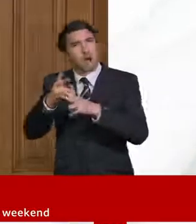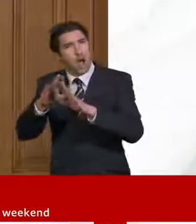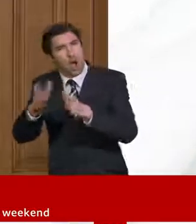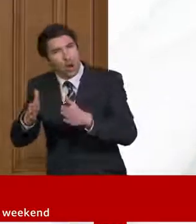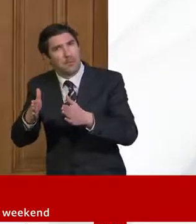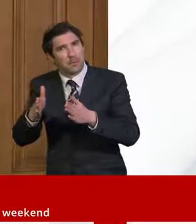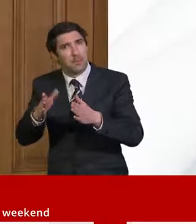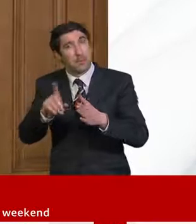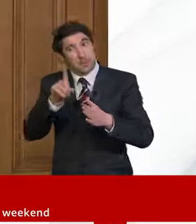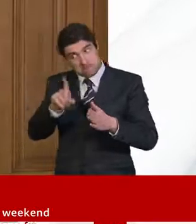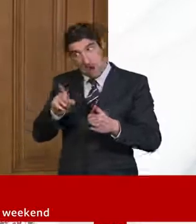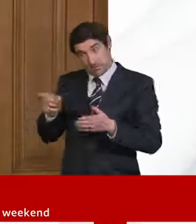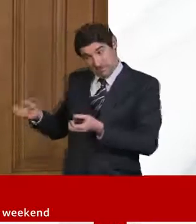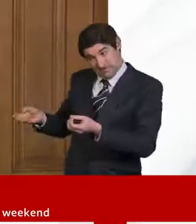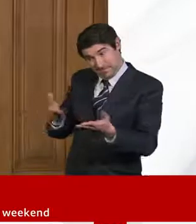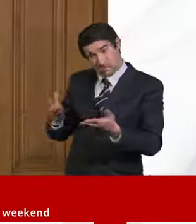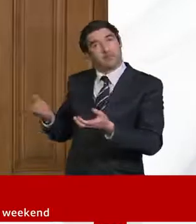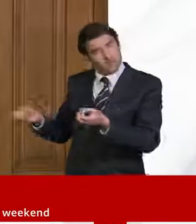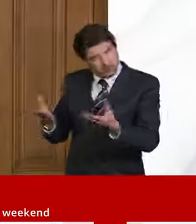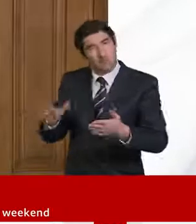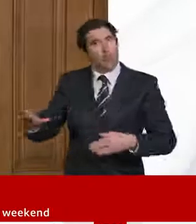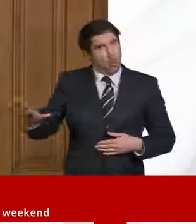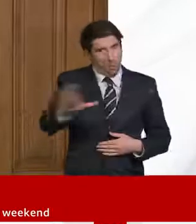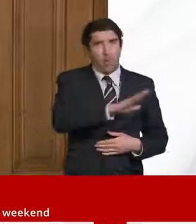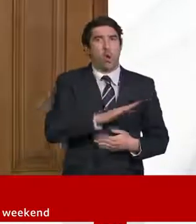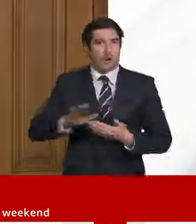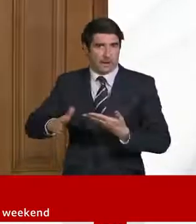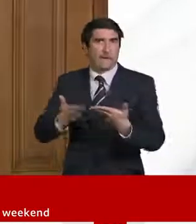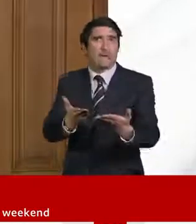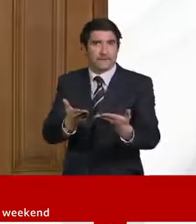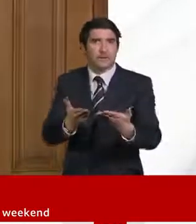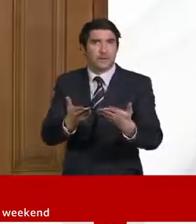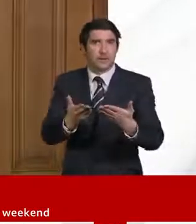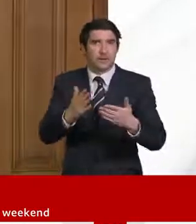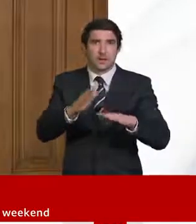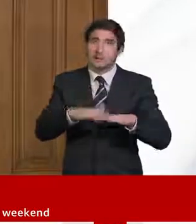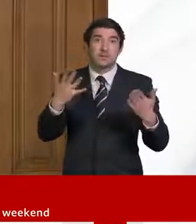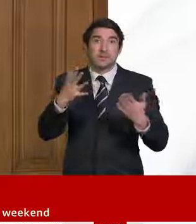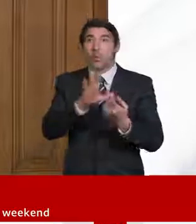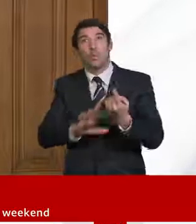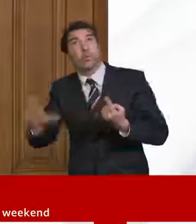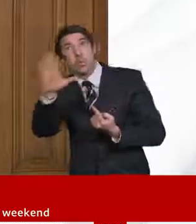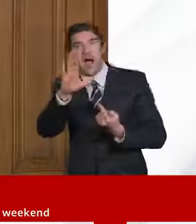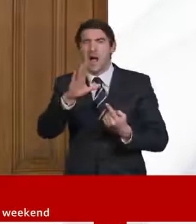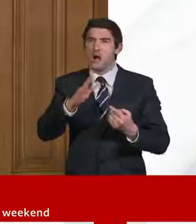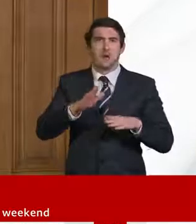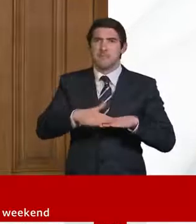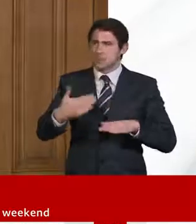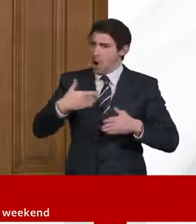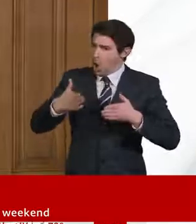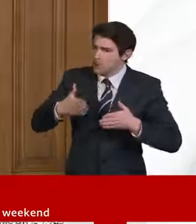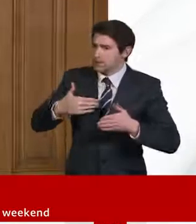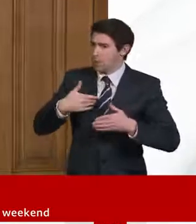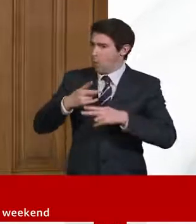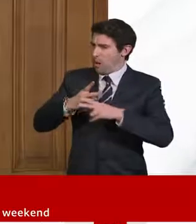is proportionate to the risk exposure that you have. That's really important. So it doesn't matter where you are in the system. So I think there have been